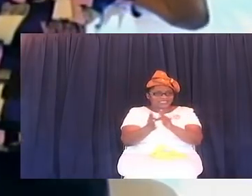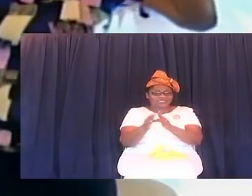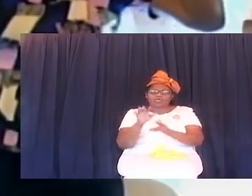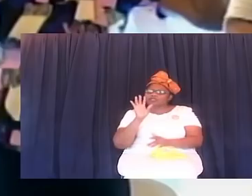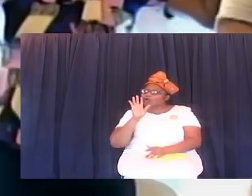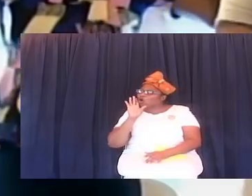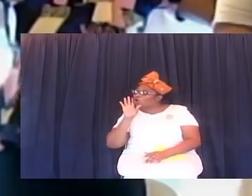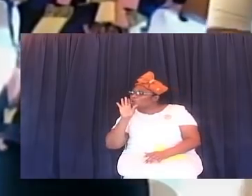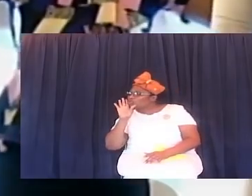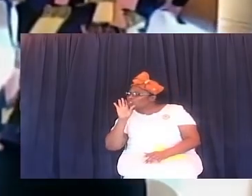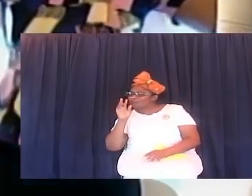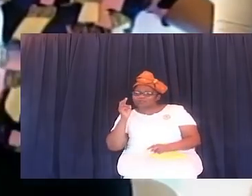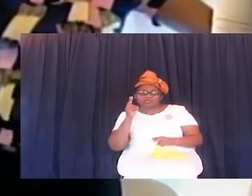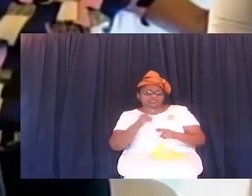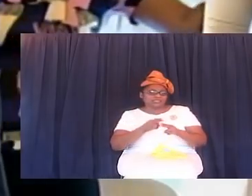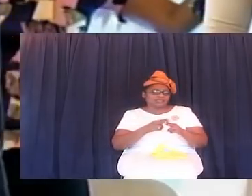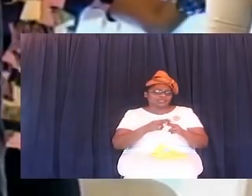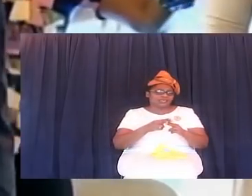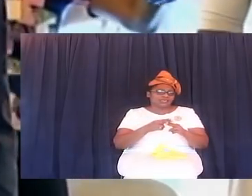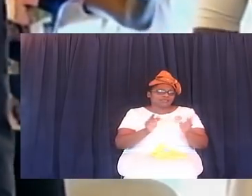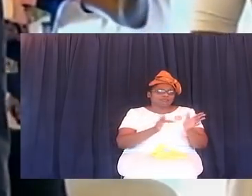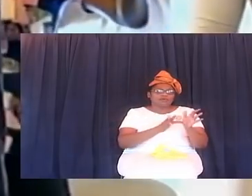Hallelujah, hallelujah, hallelujah.